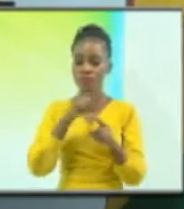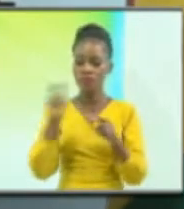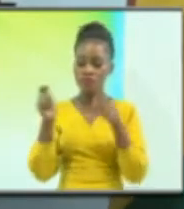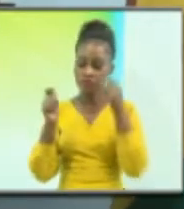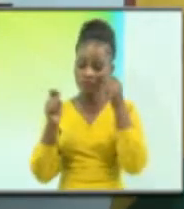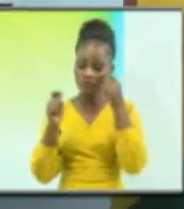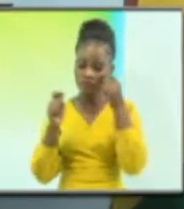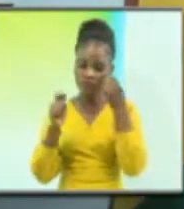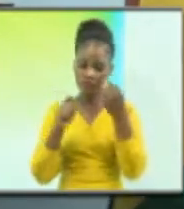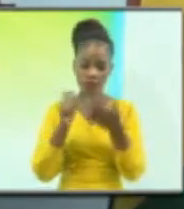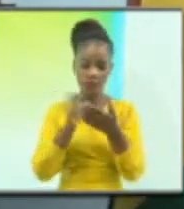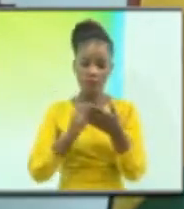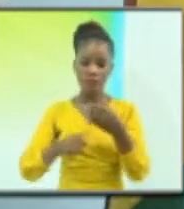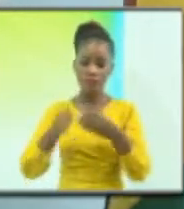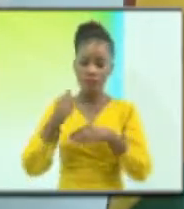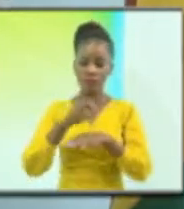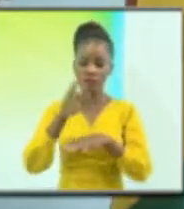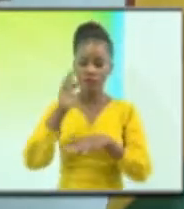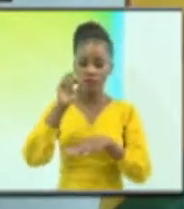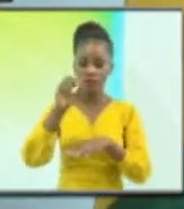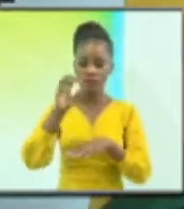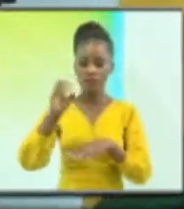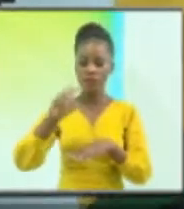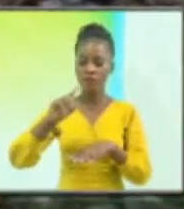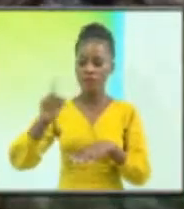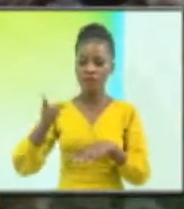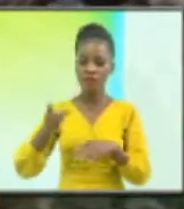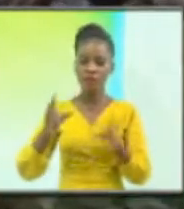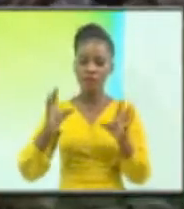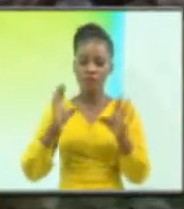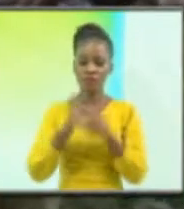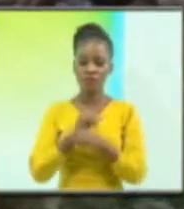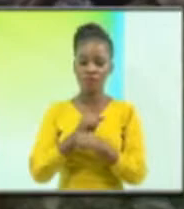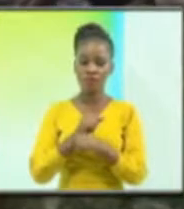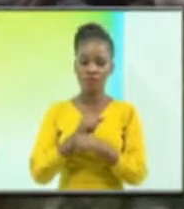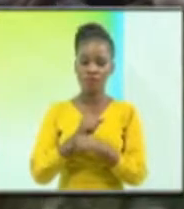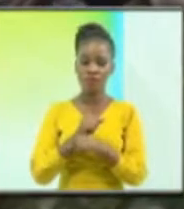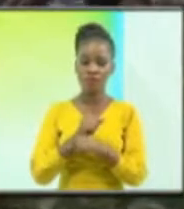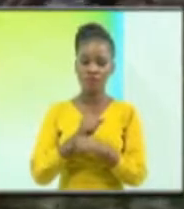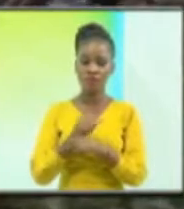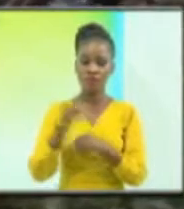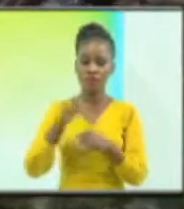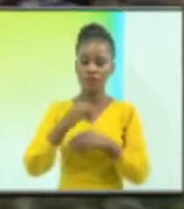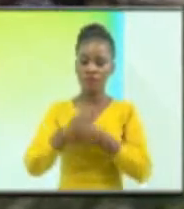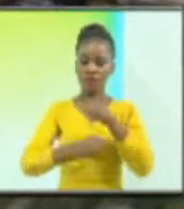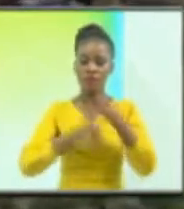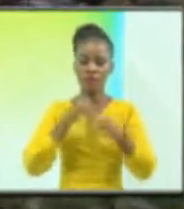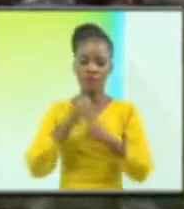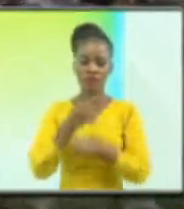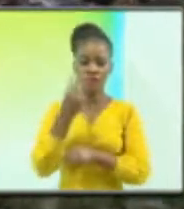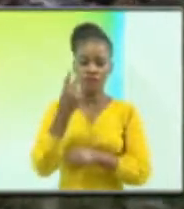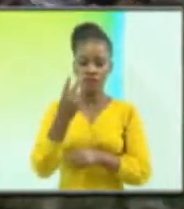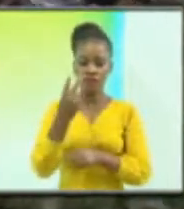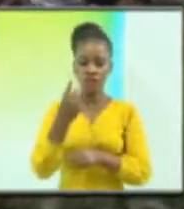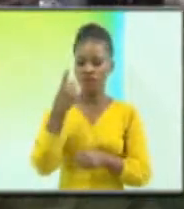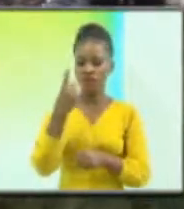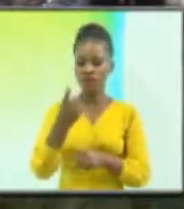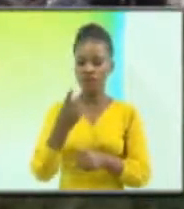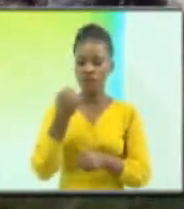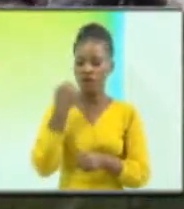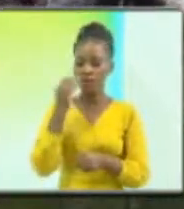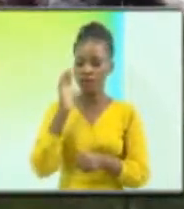Secretariat, over 8,000 are already constituted. In the financial year